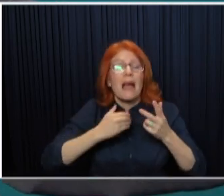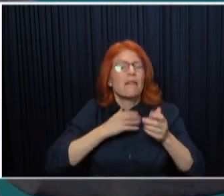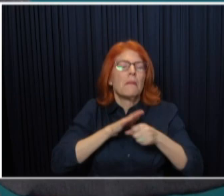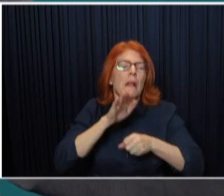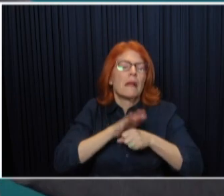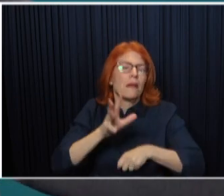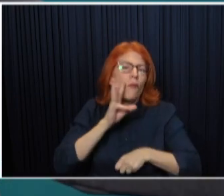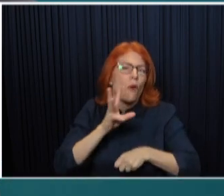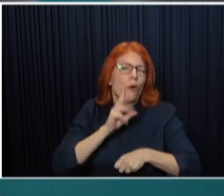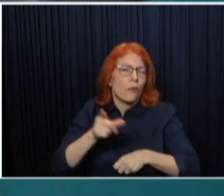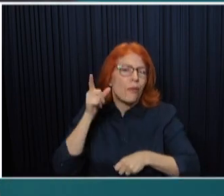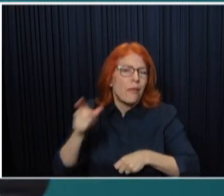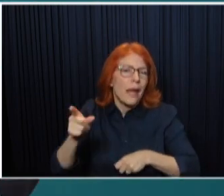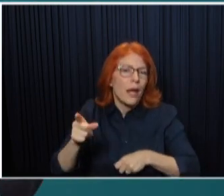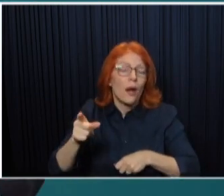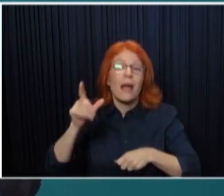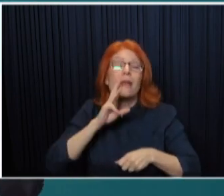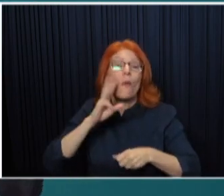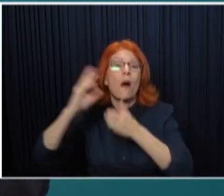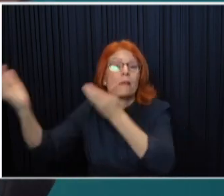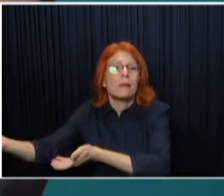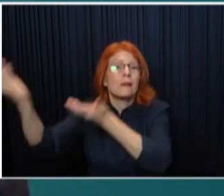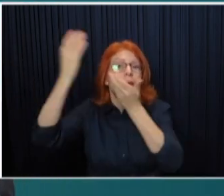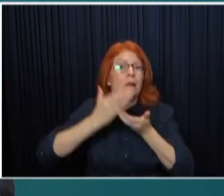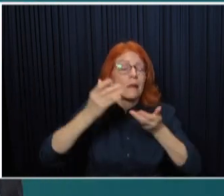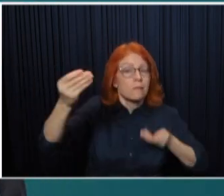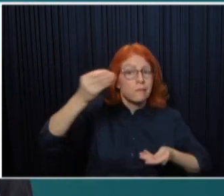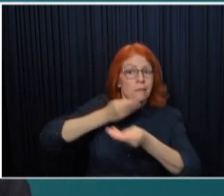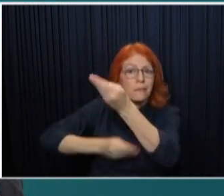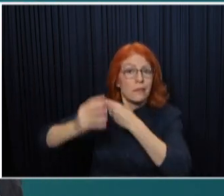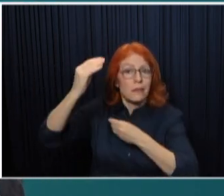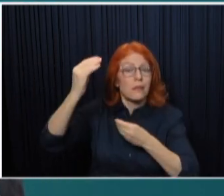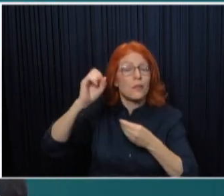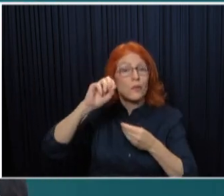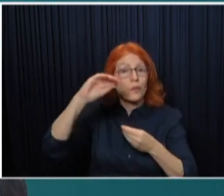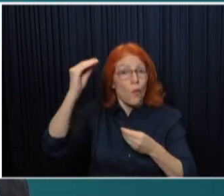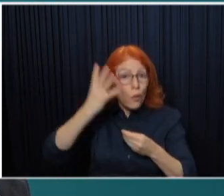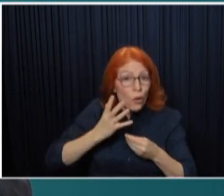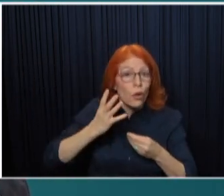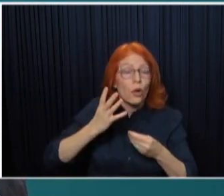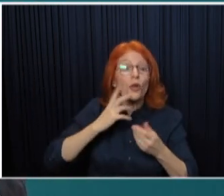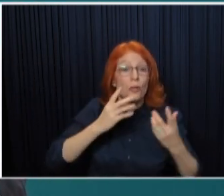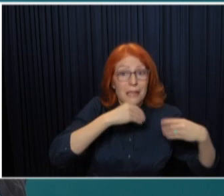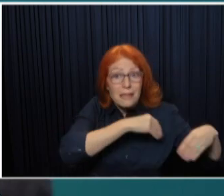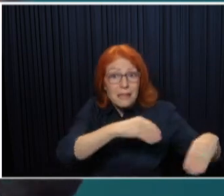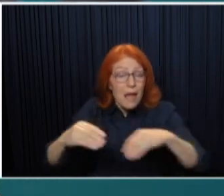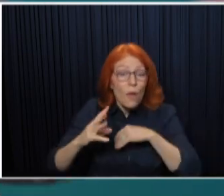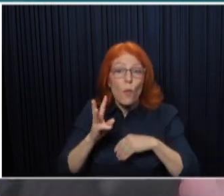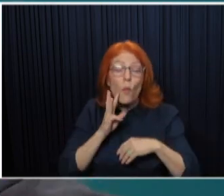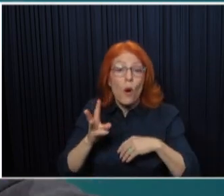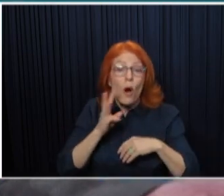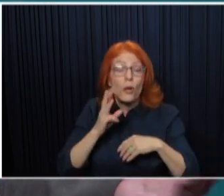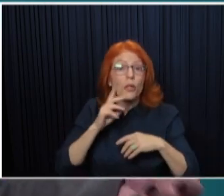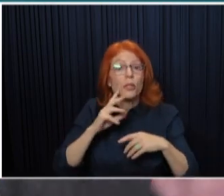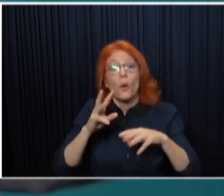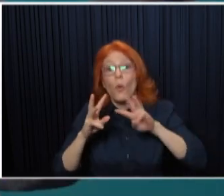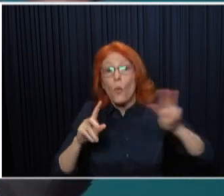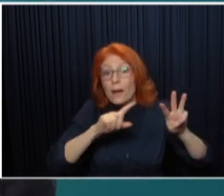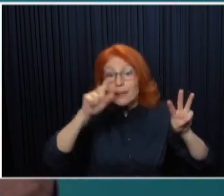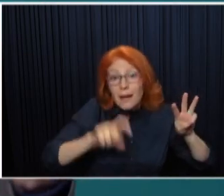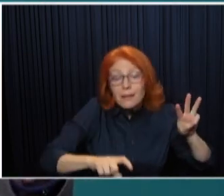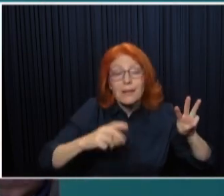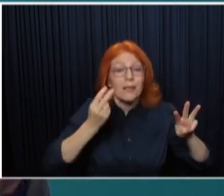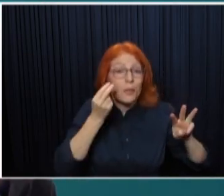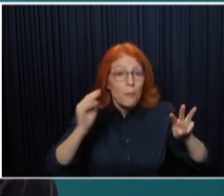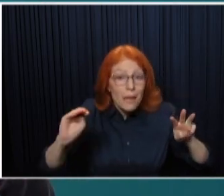of water, and bring that water back. That would allow us to sell some of that water to, say, West Texas. New